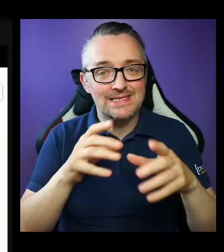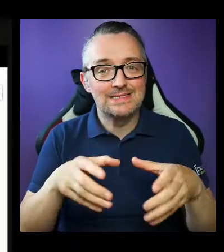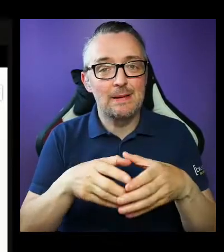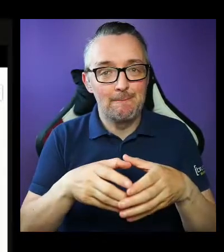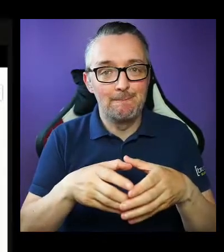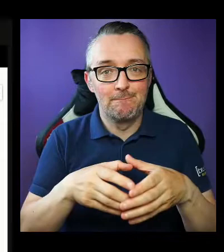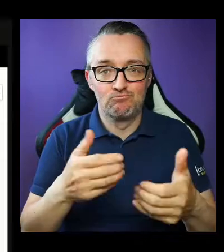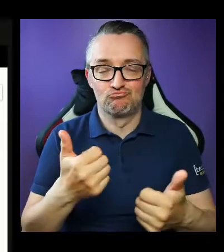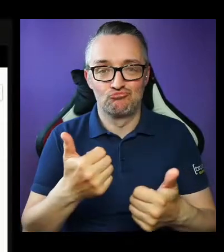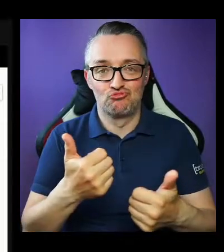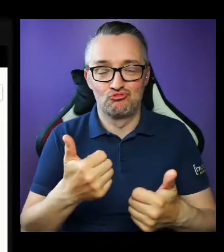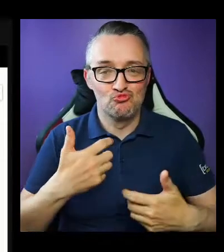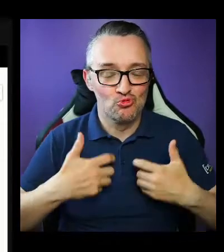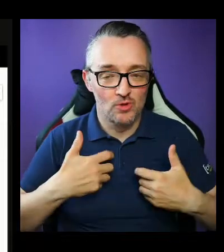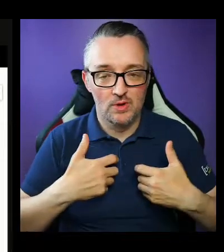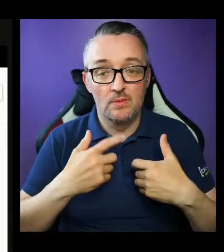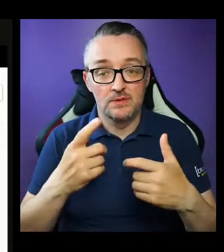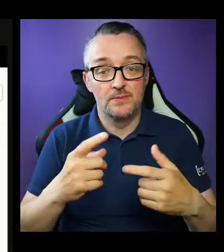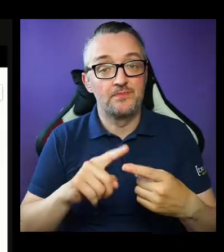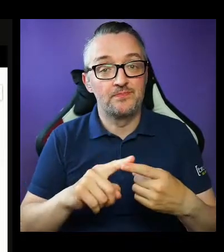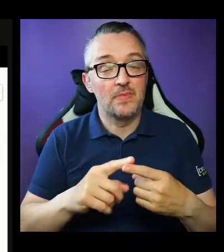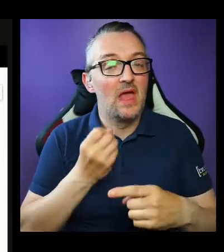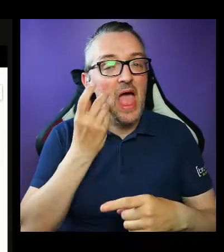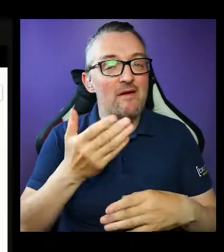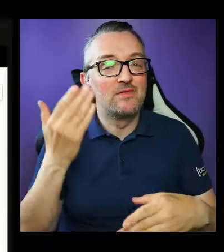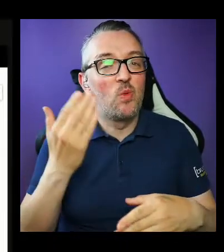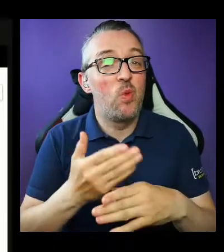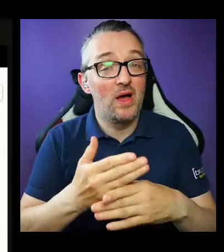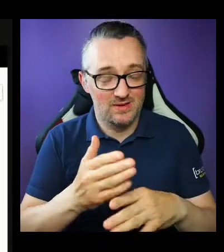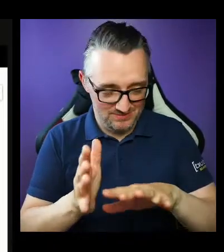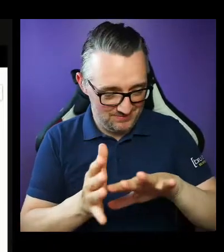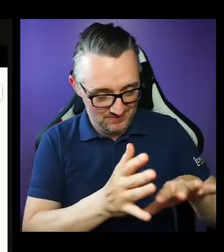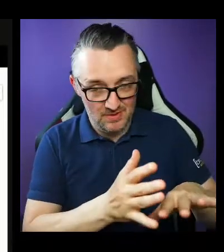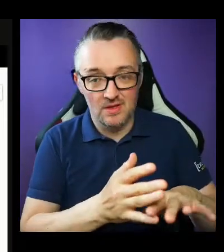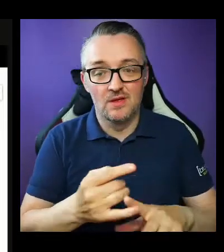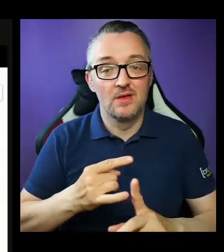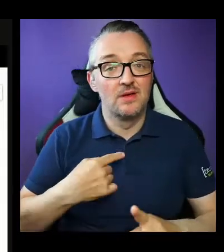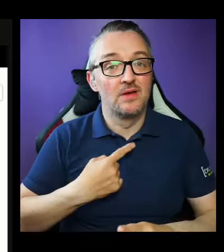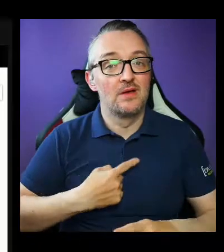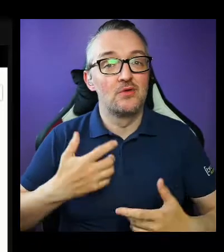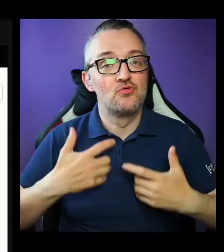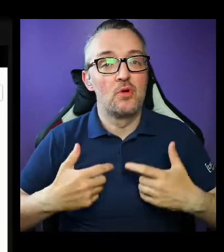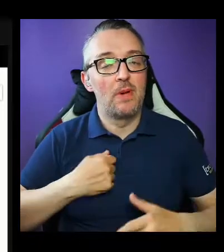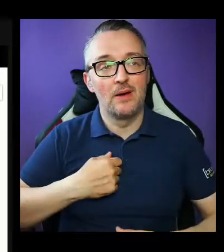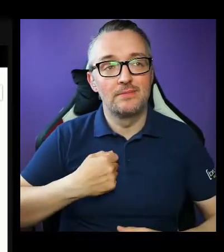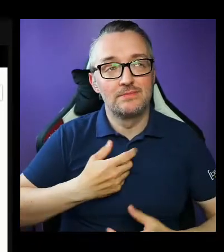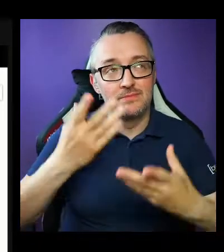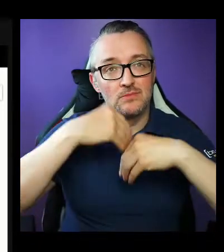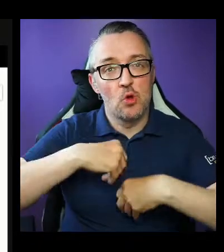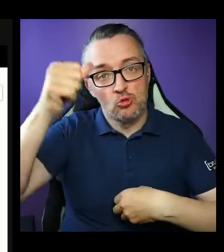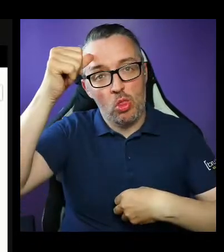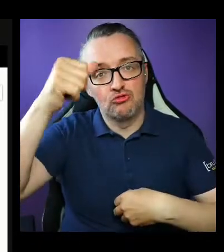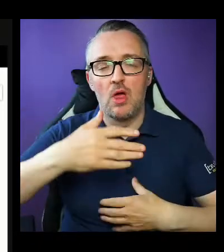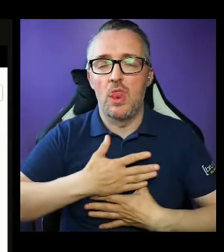me. But besides my day-to-day work, I really enjoy sharing my knowledge,